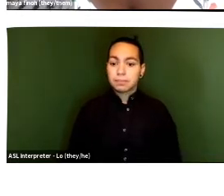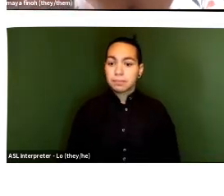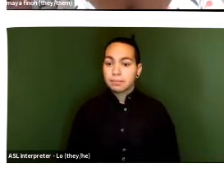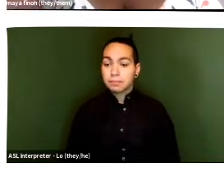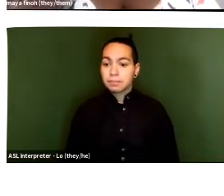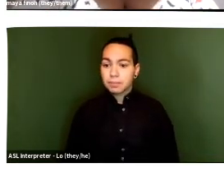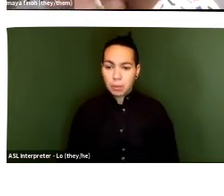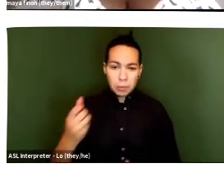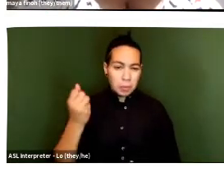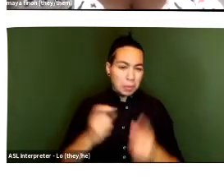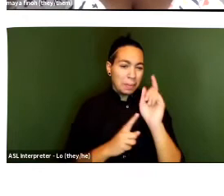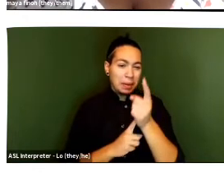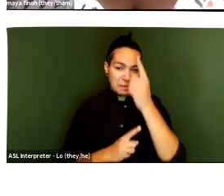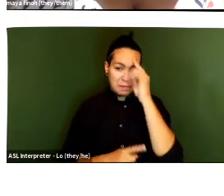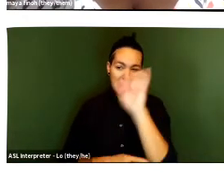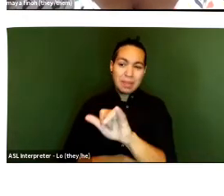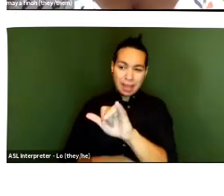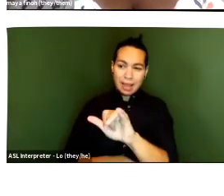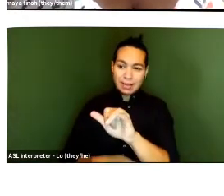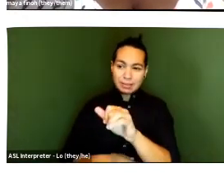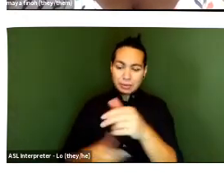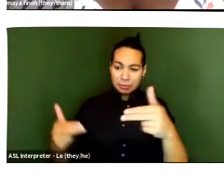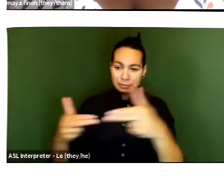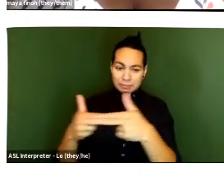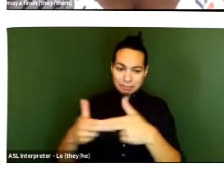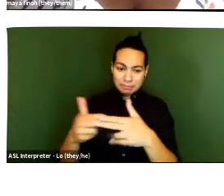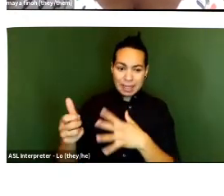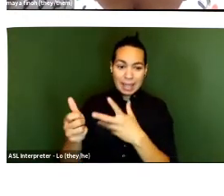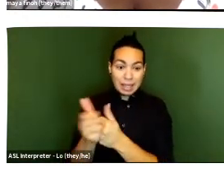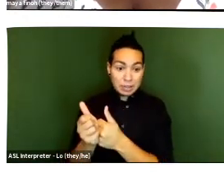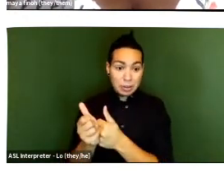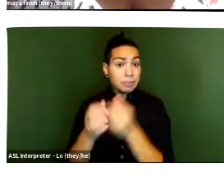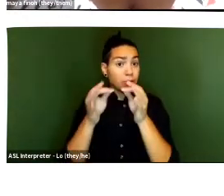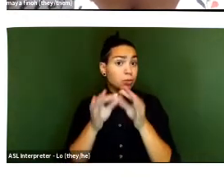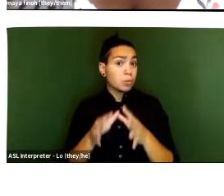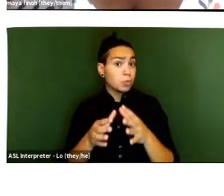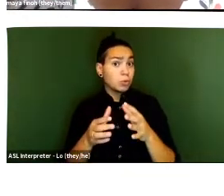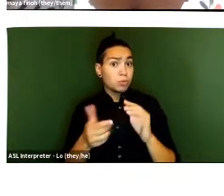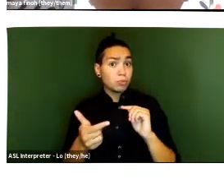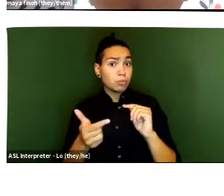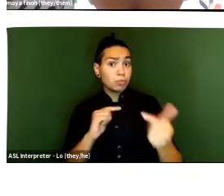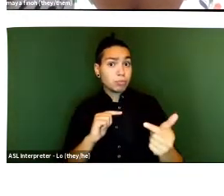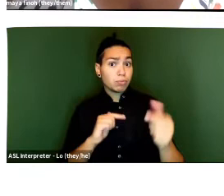We'll take a second to deal with some of these technical difficulties, or excitement rather.